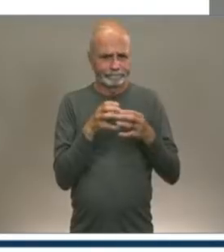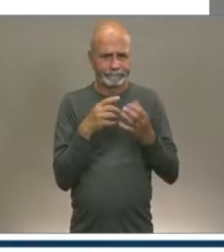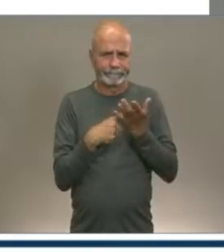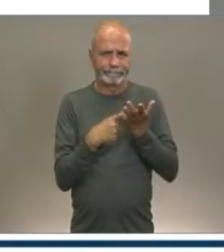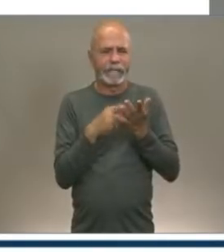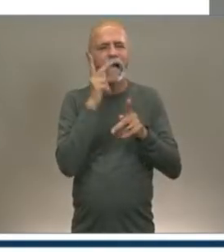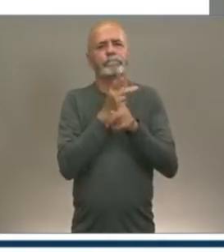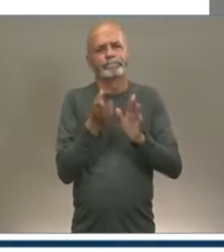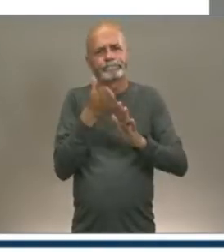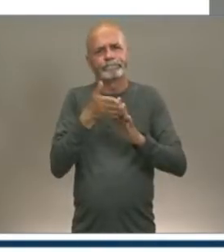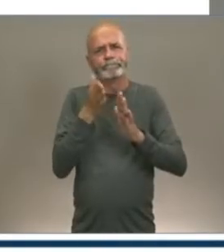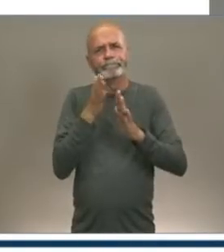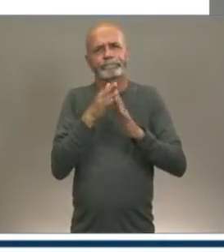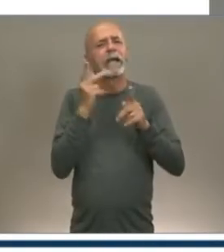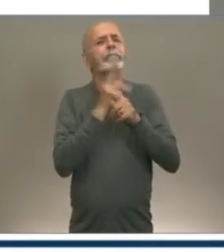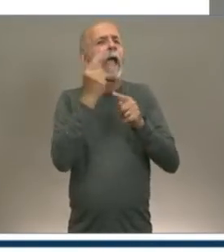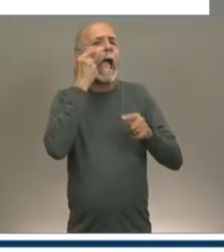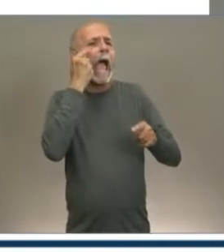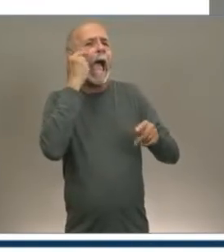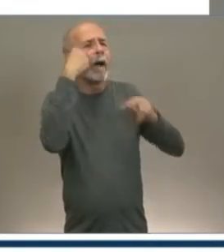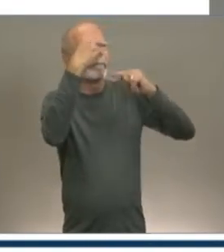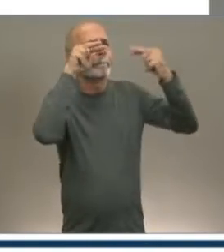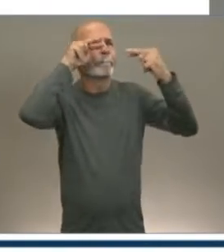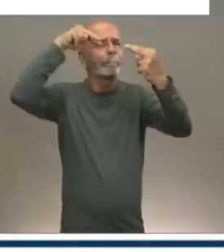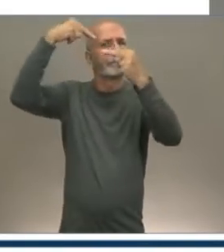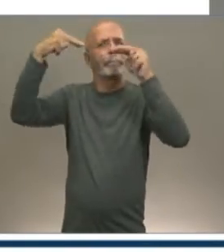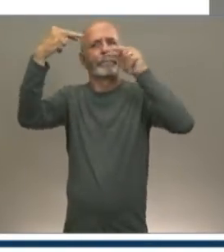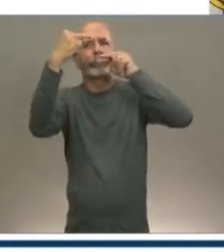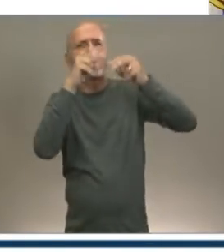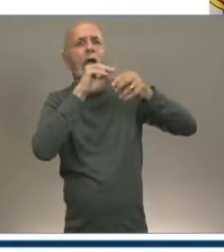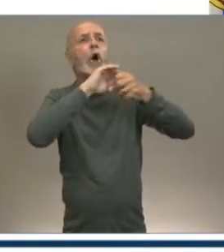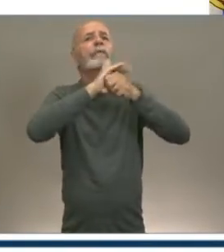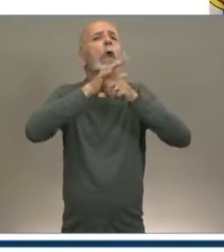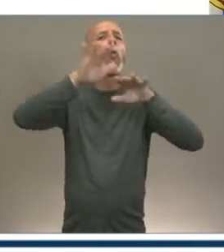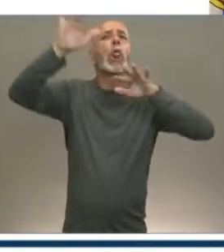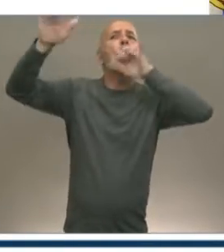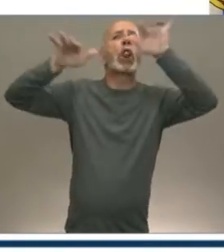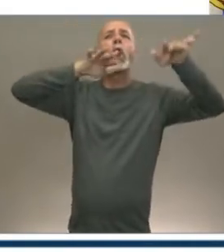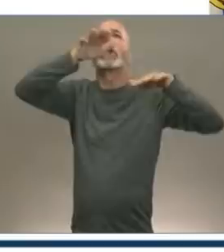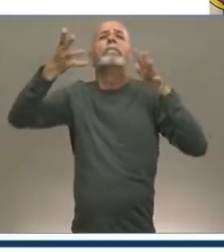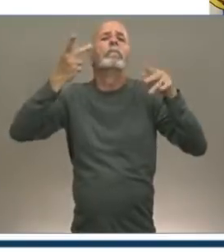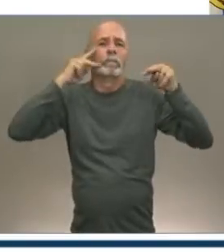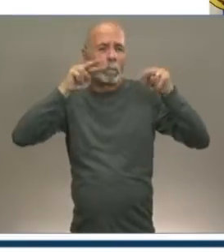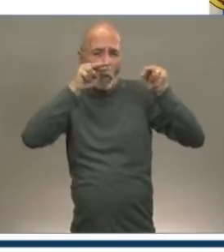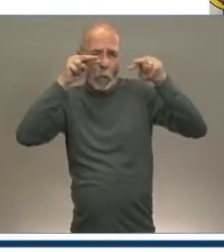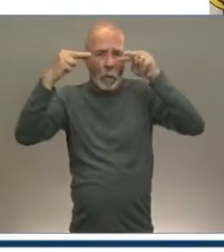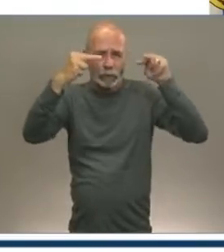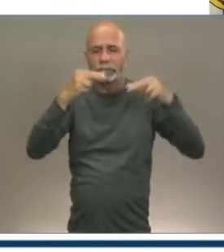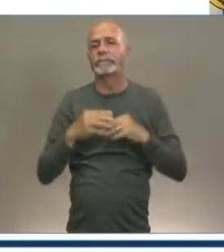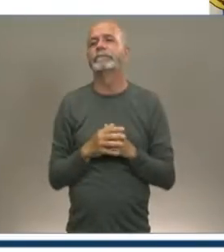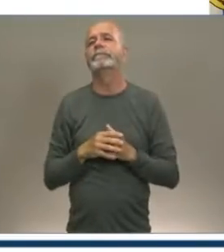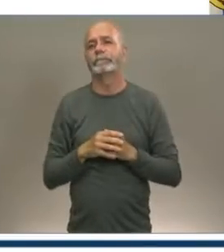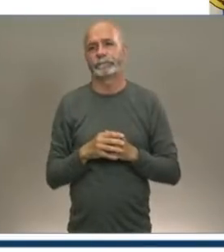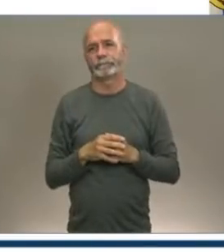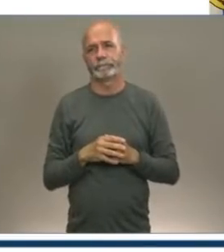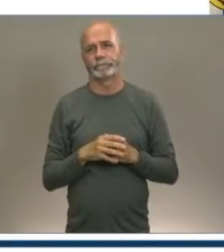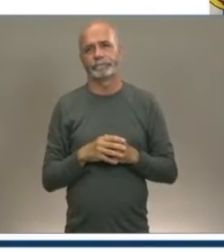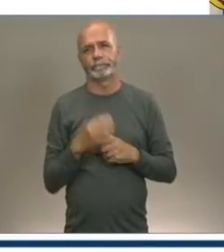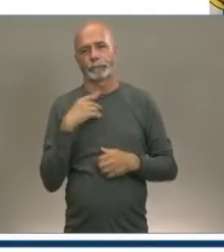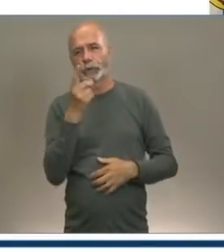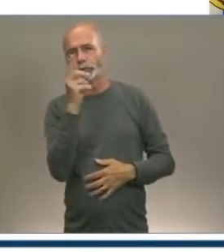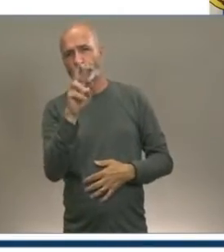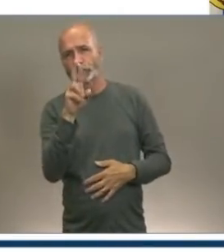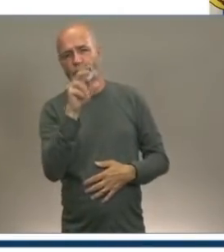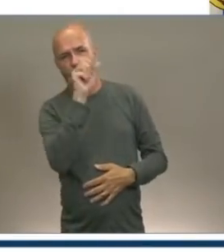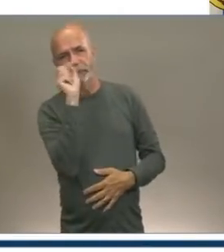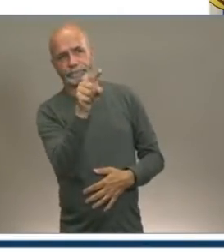each other's epidemiology very carefully. Go ahead with your follow-up, Pat. Also for Dr. Strang, what